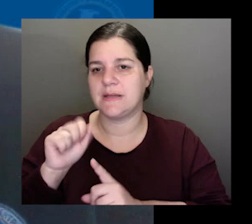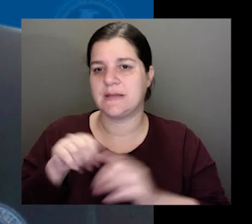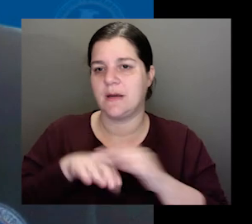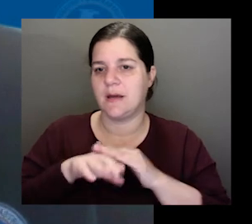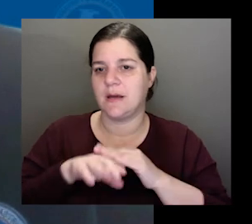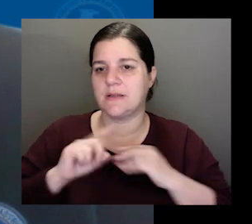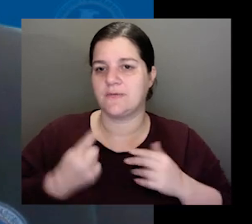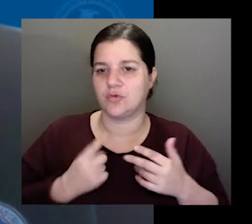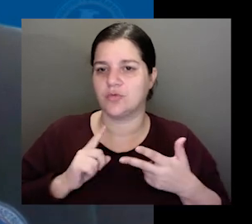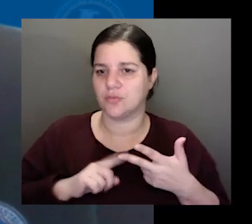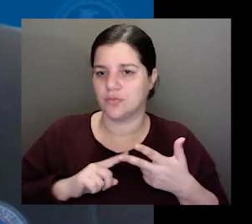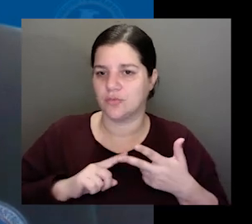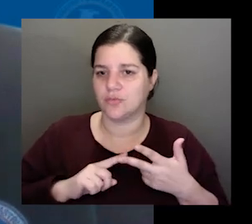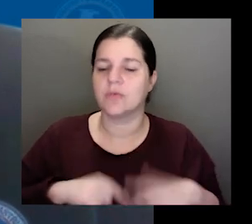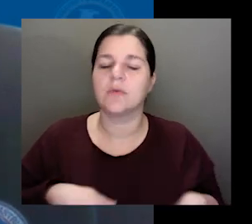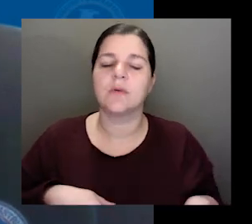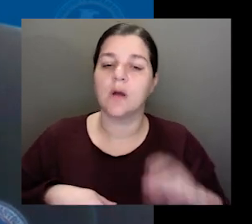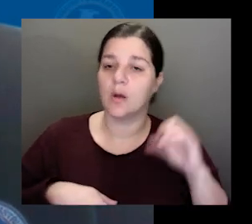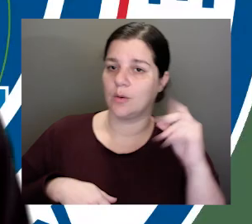Thank you.